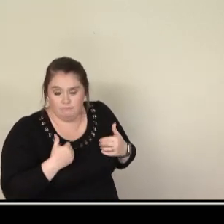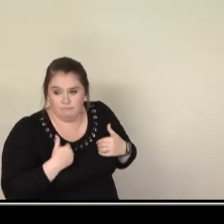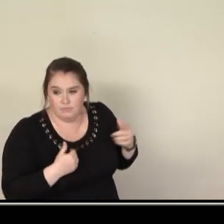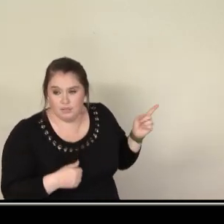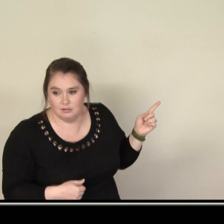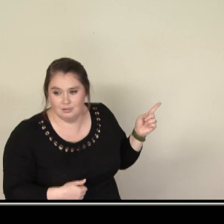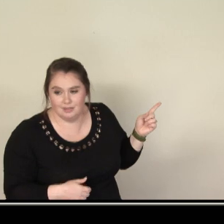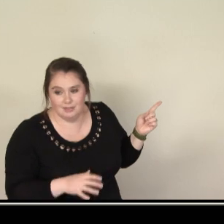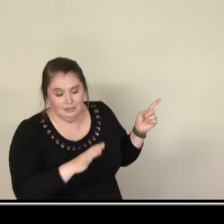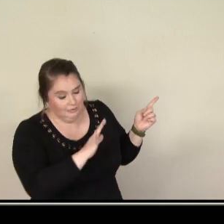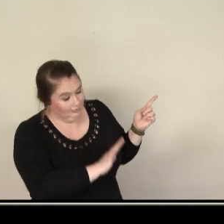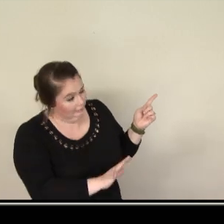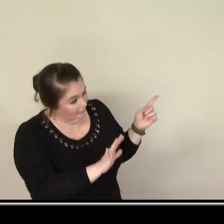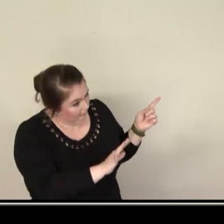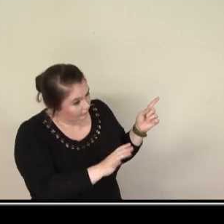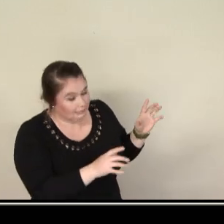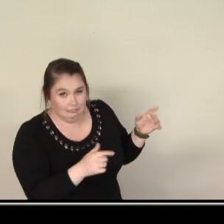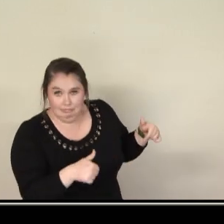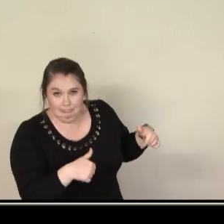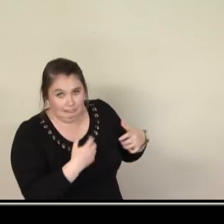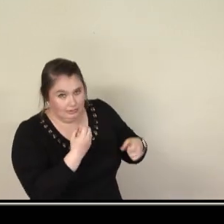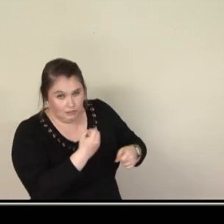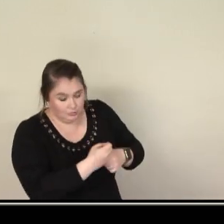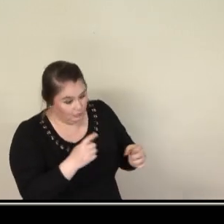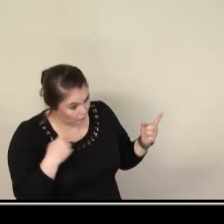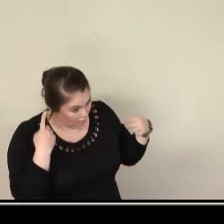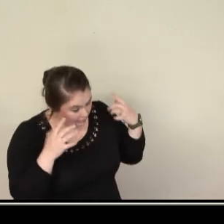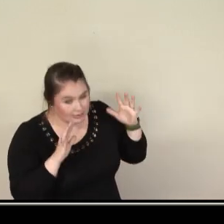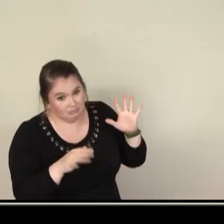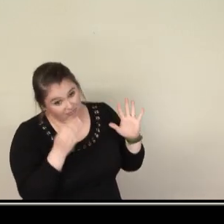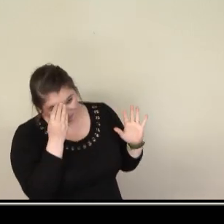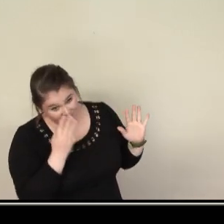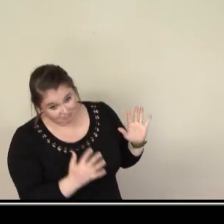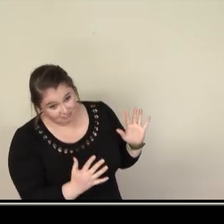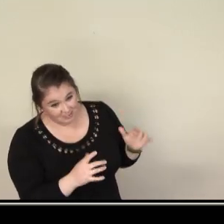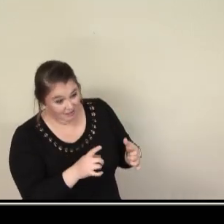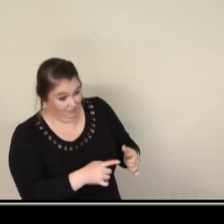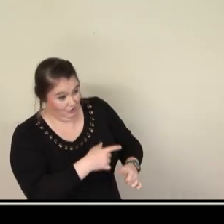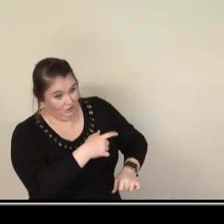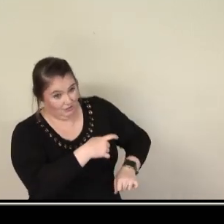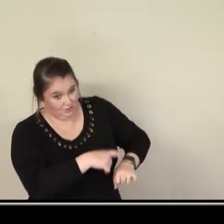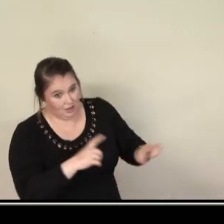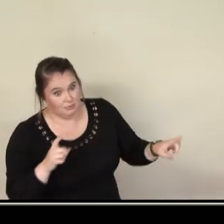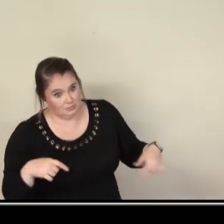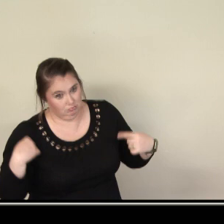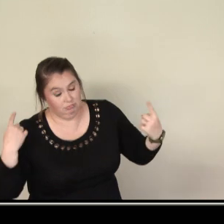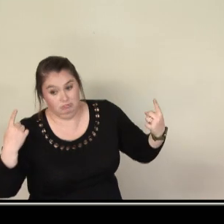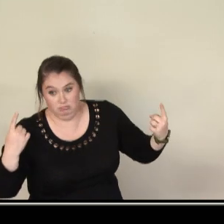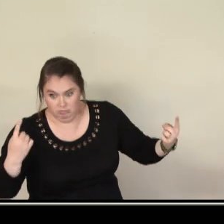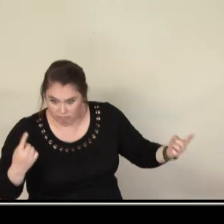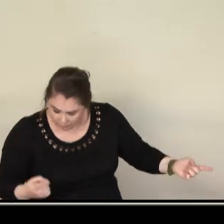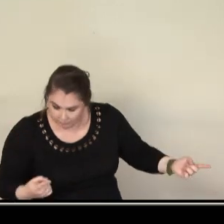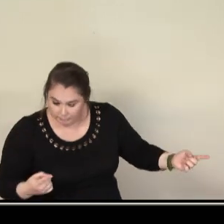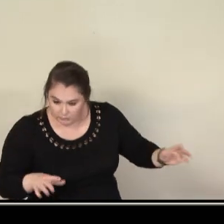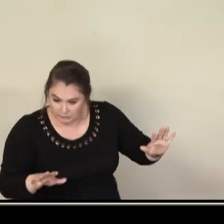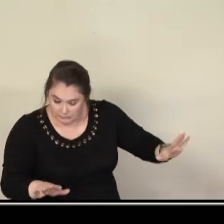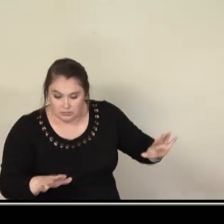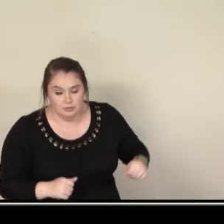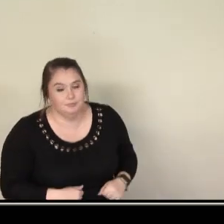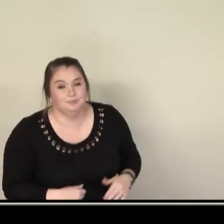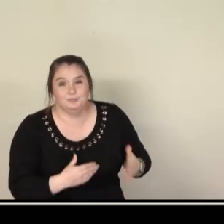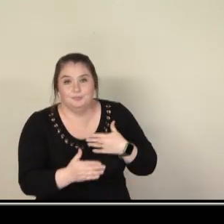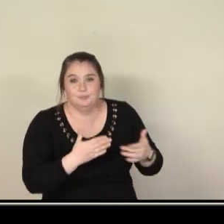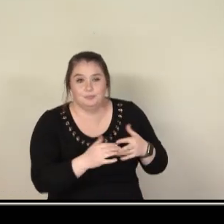interest revenue's been great this year. That's one of the things that's kind of saving us. First time in a very long time. But what